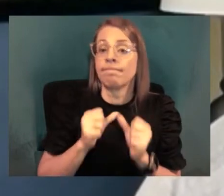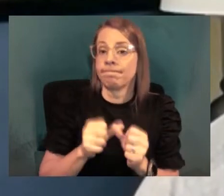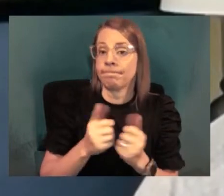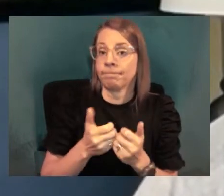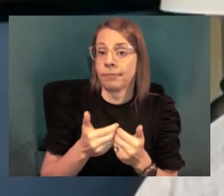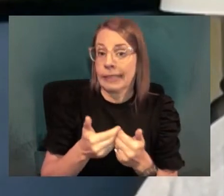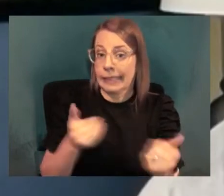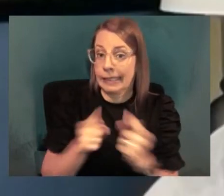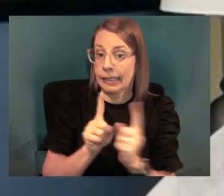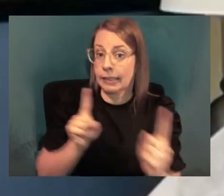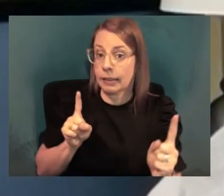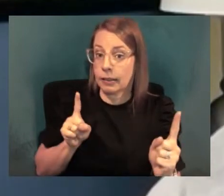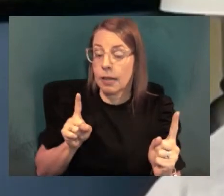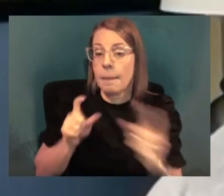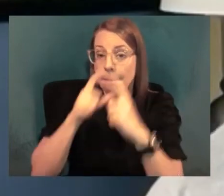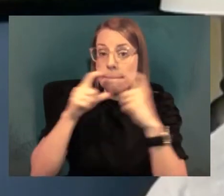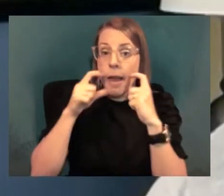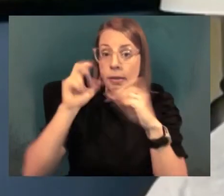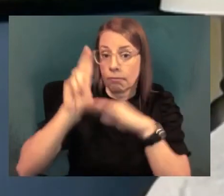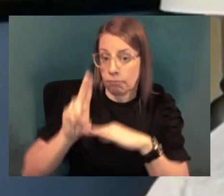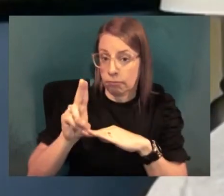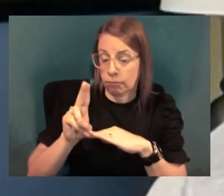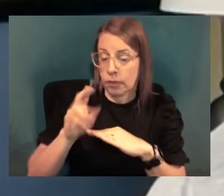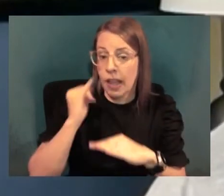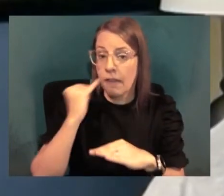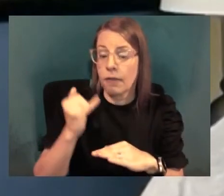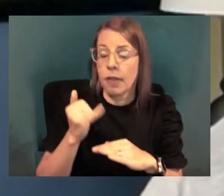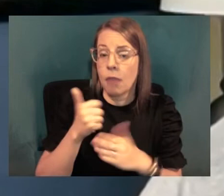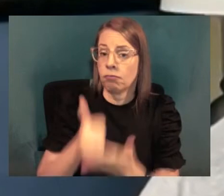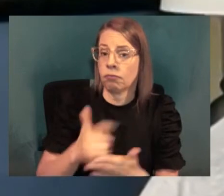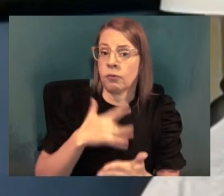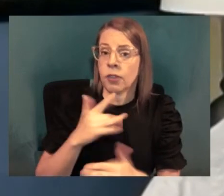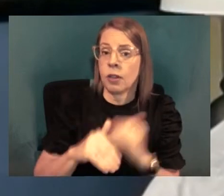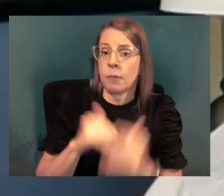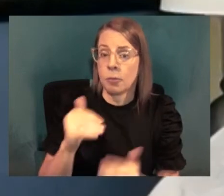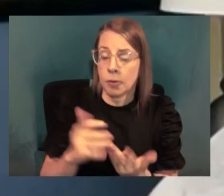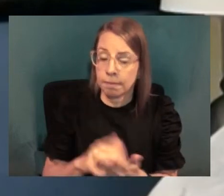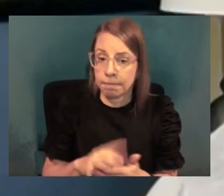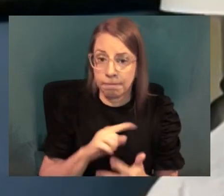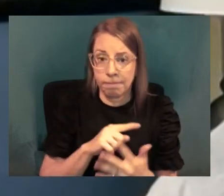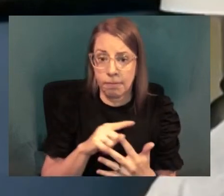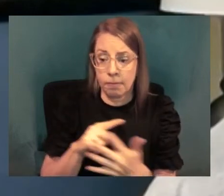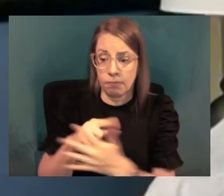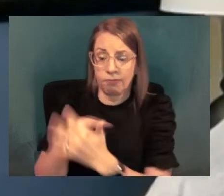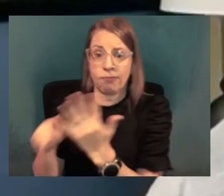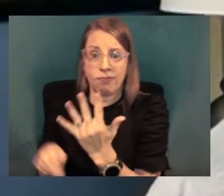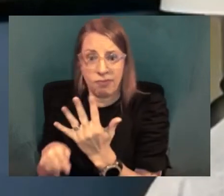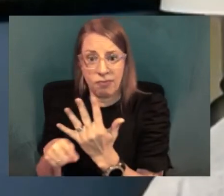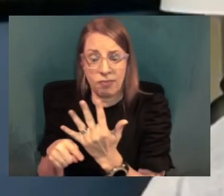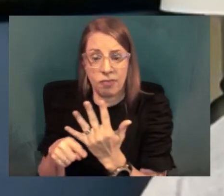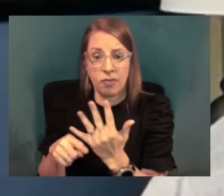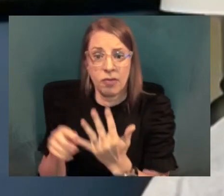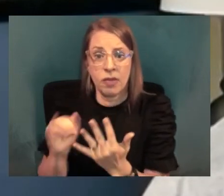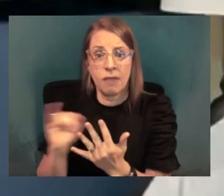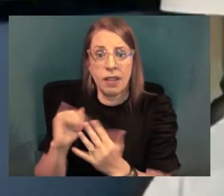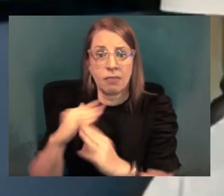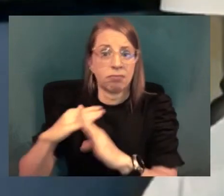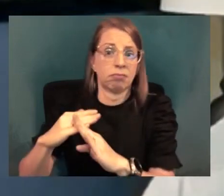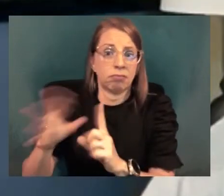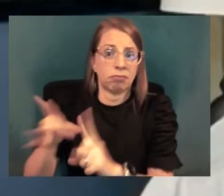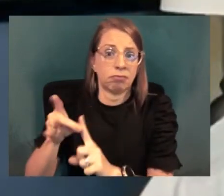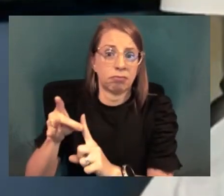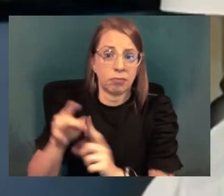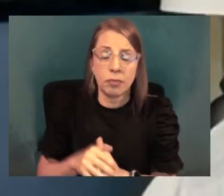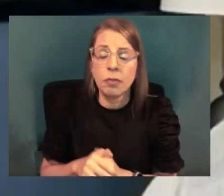comfortable. Do those things that we've talked about, because at this point in time, you have to assume that